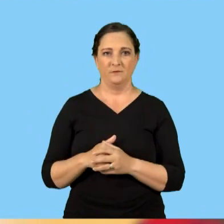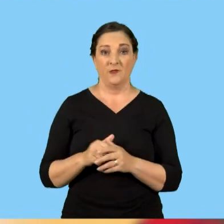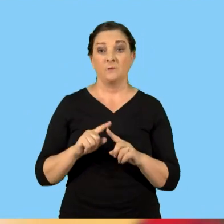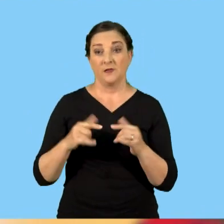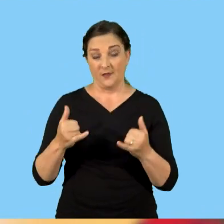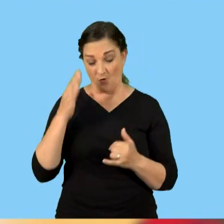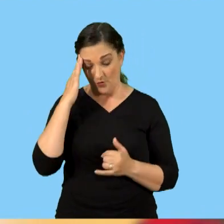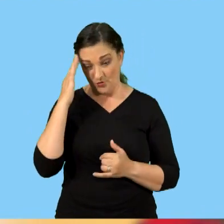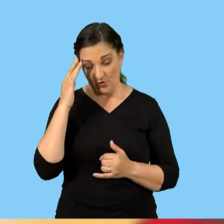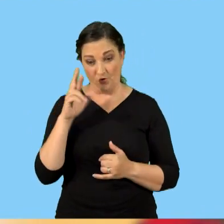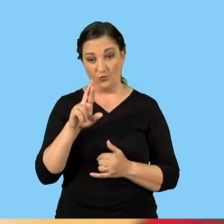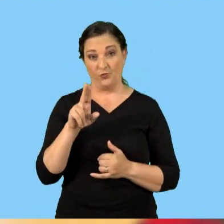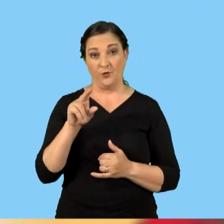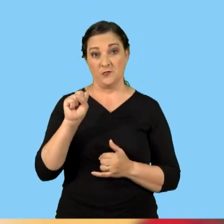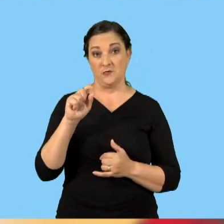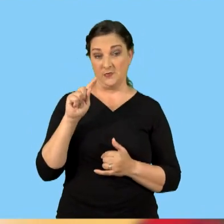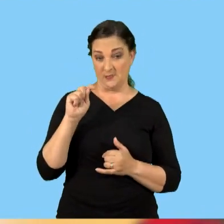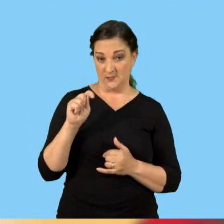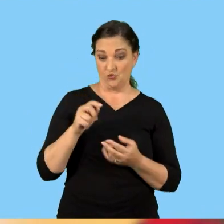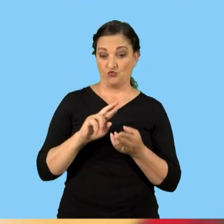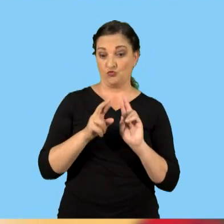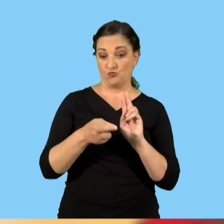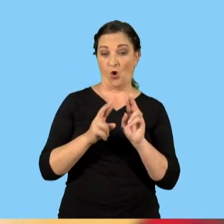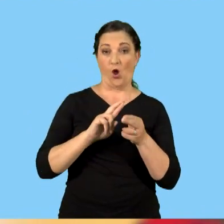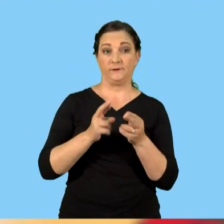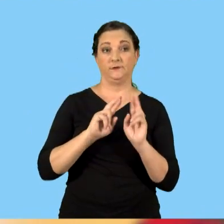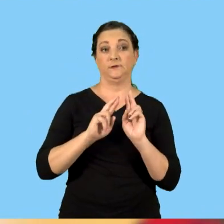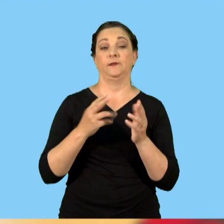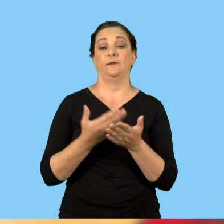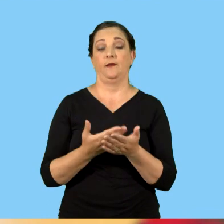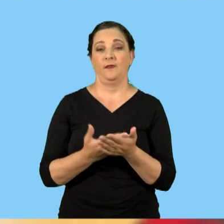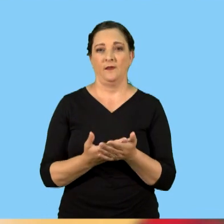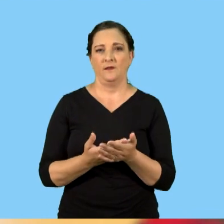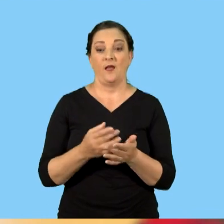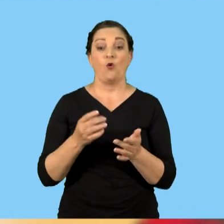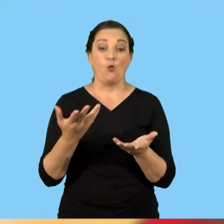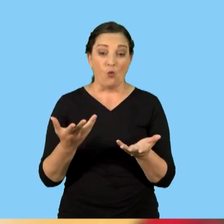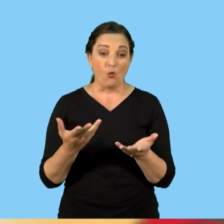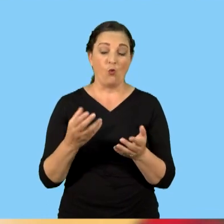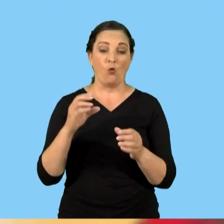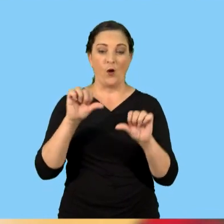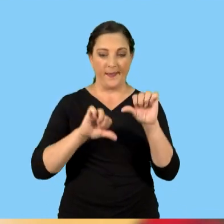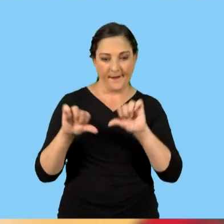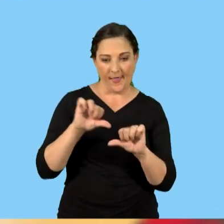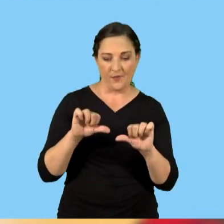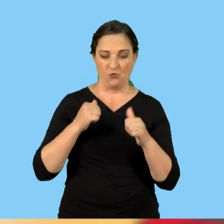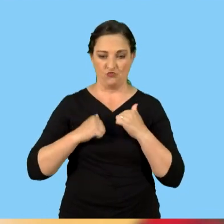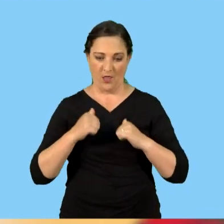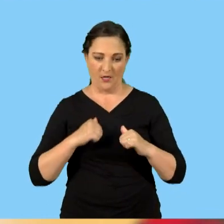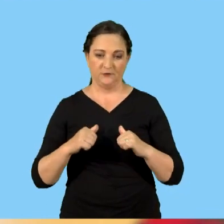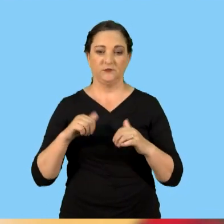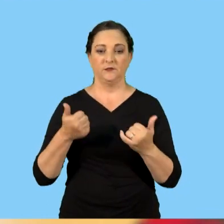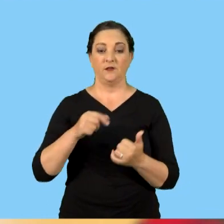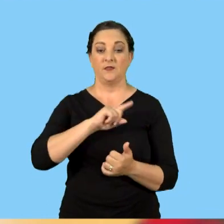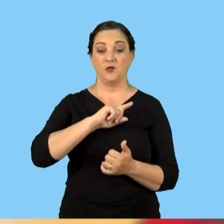now know how rust is formed. We know that rust is formed by a combination or the chemical reaction between the iron and